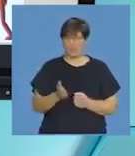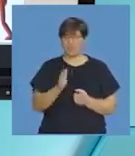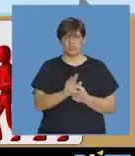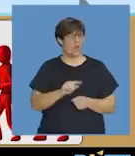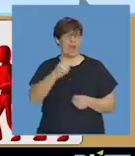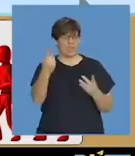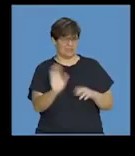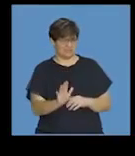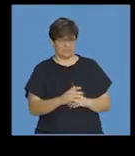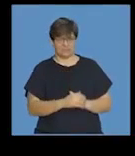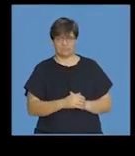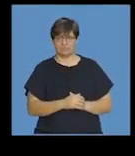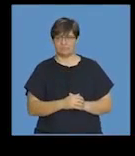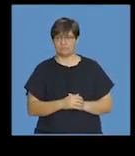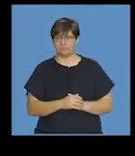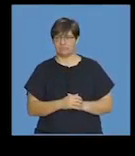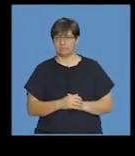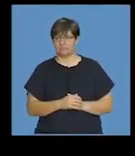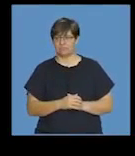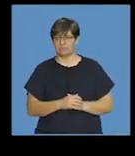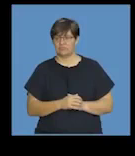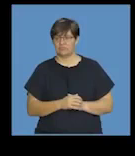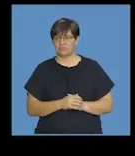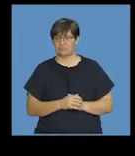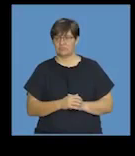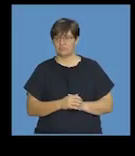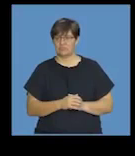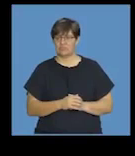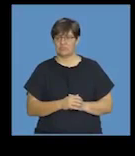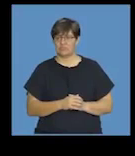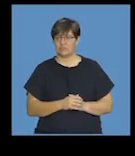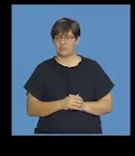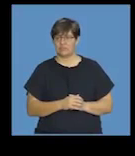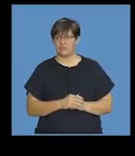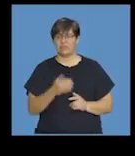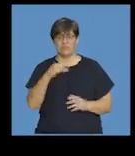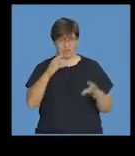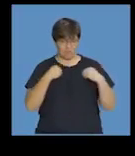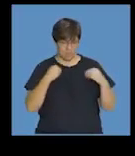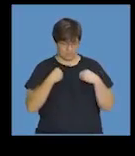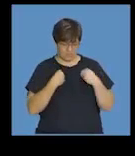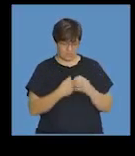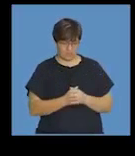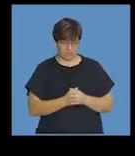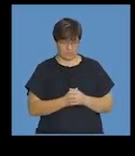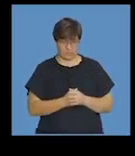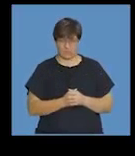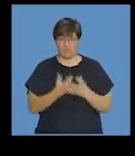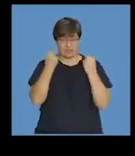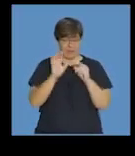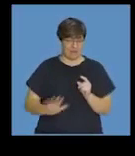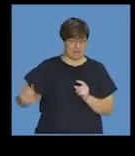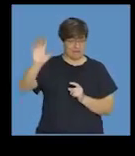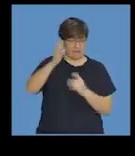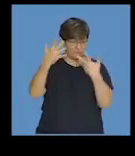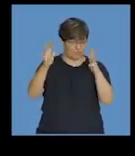other things, so let's go there. Okay, so we're still on properties. We've done this, we did